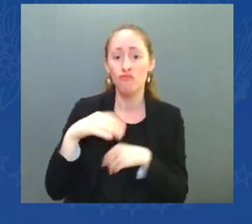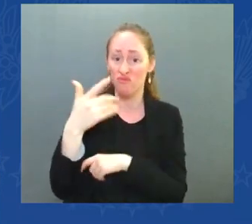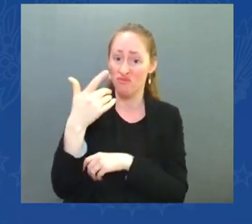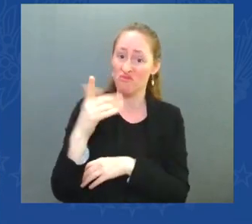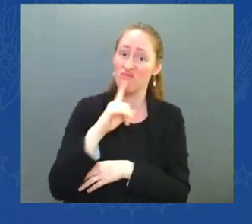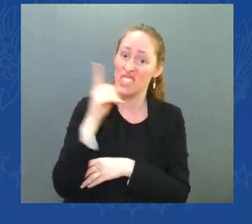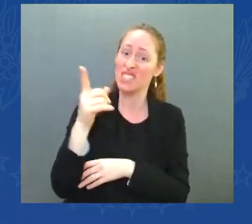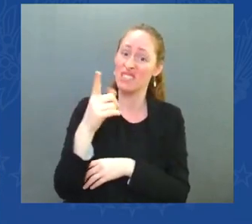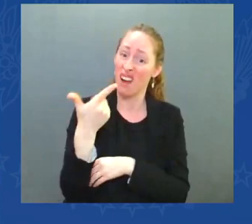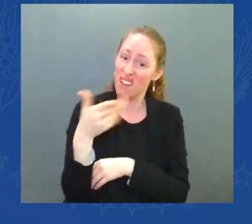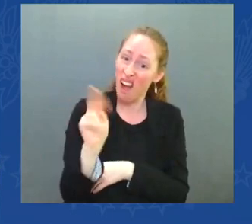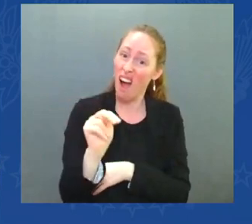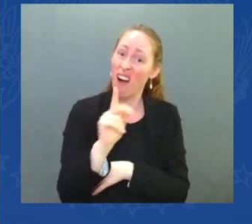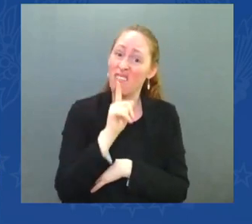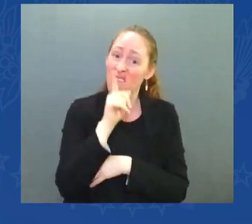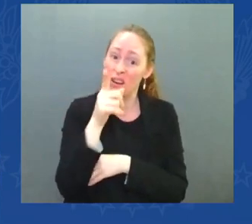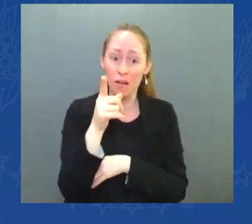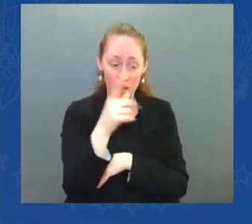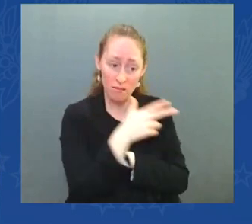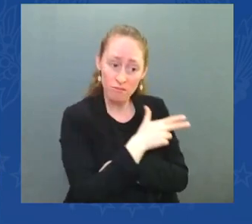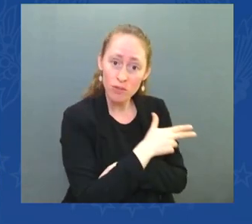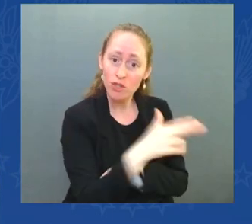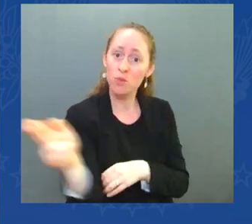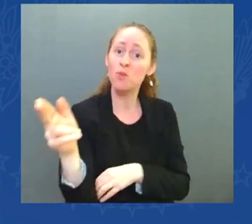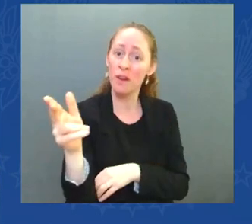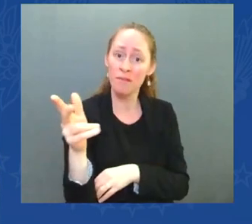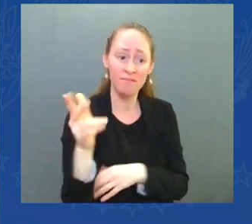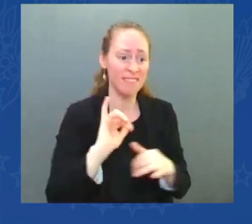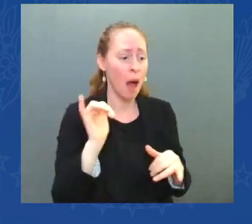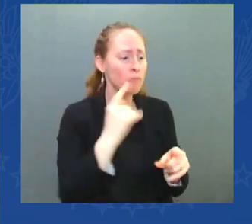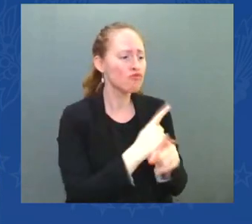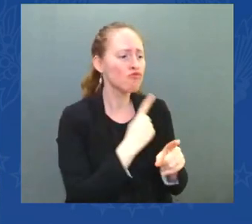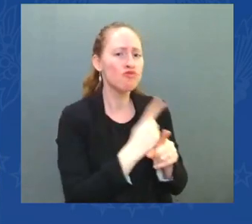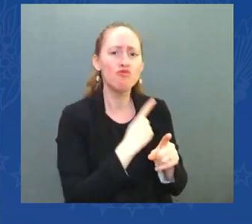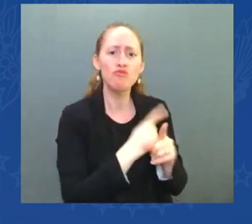gun, but have not been regulated like a gun.